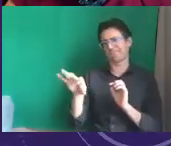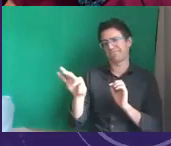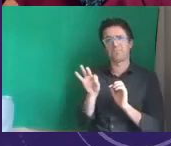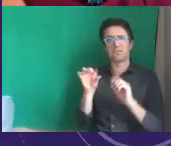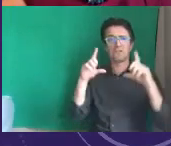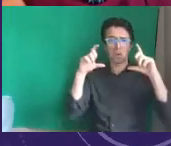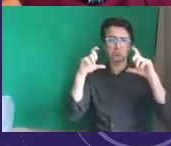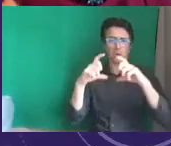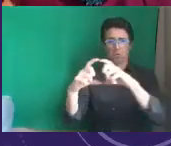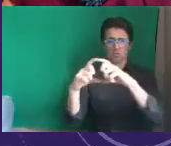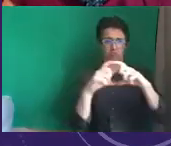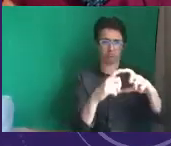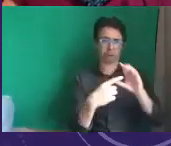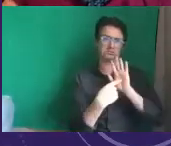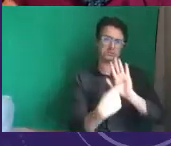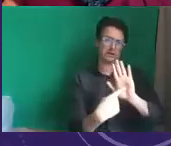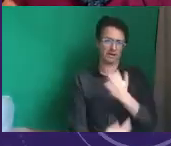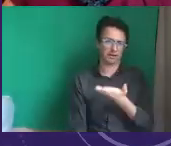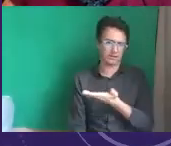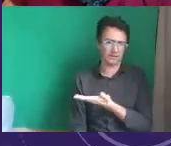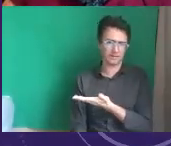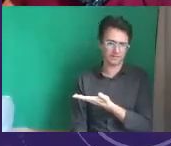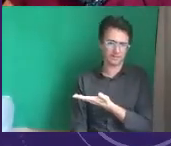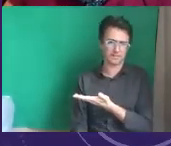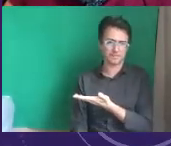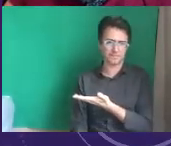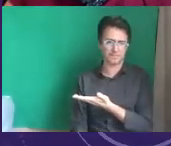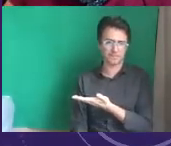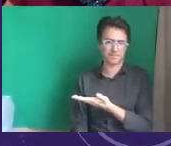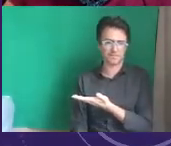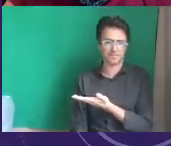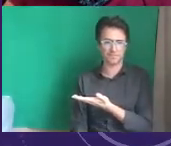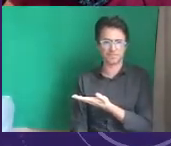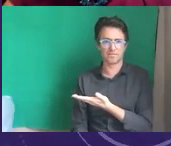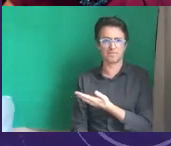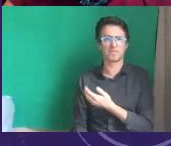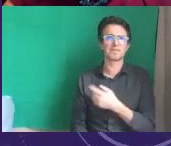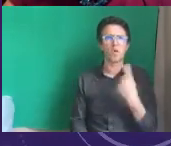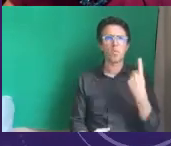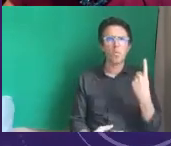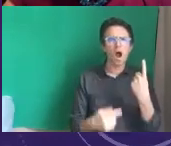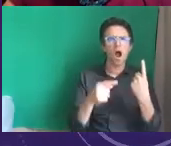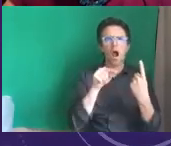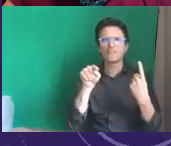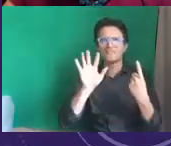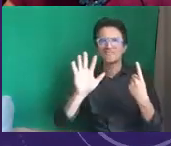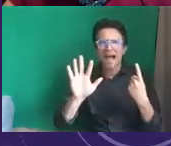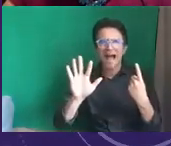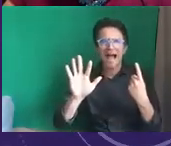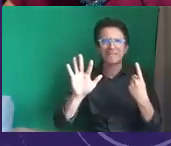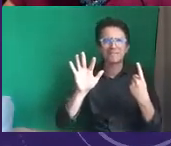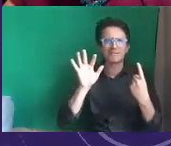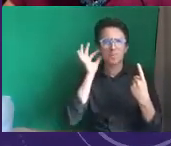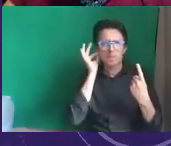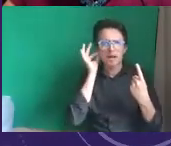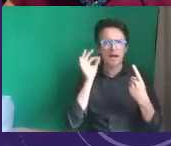women in across the picture. So here, after I've uploaded the photo, you can see to